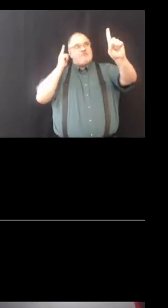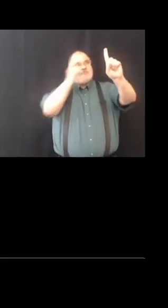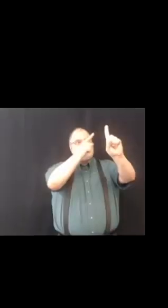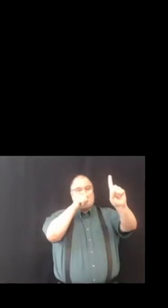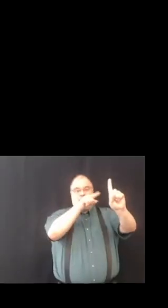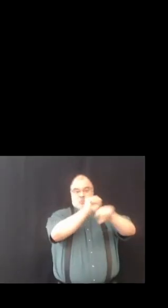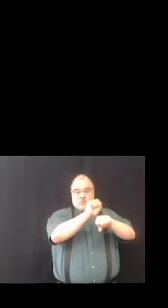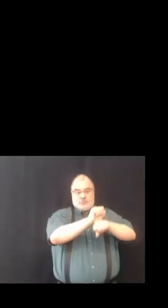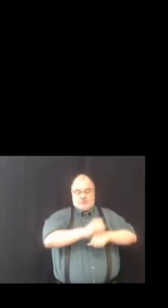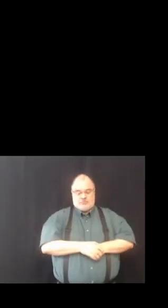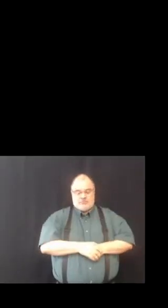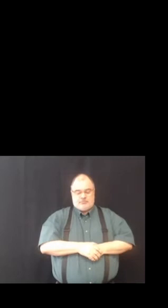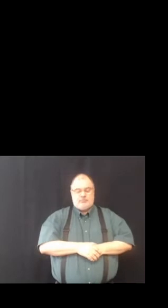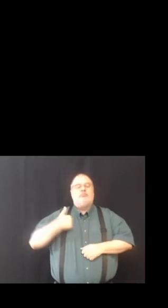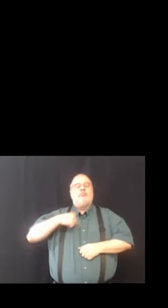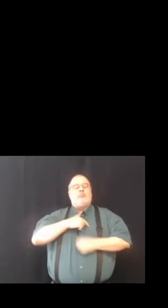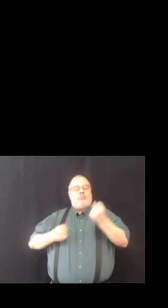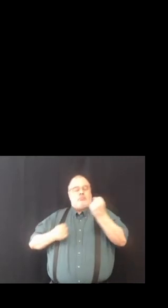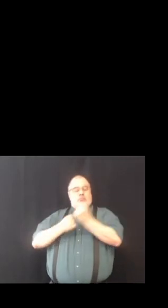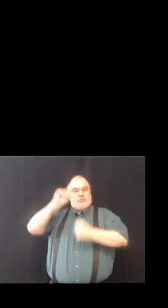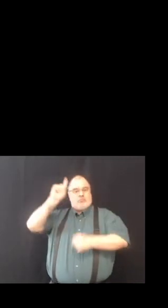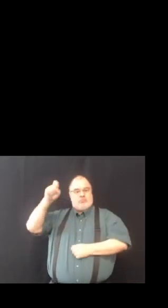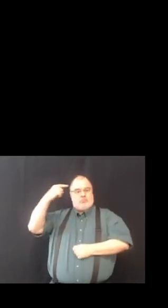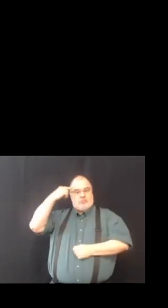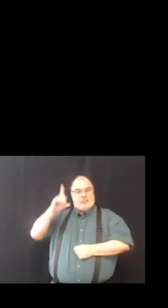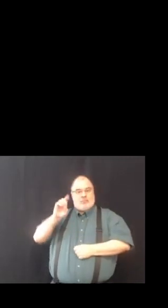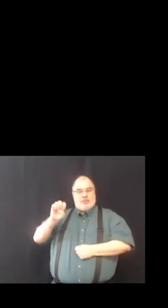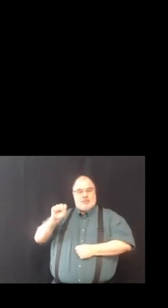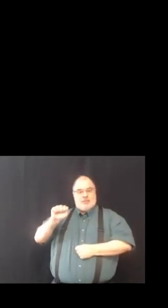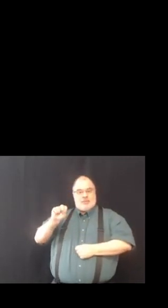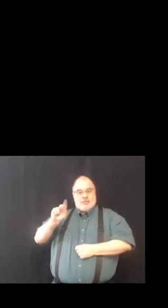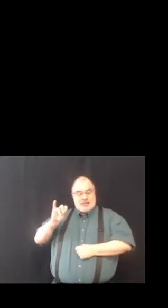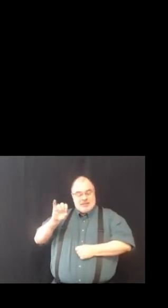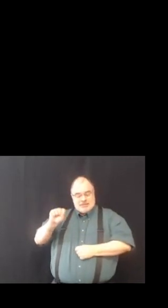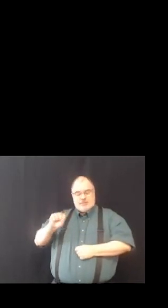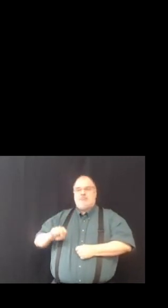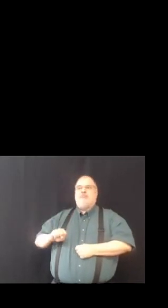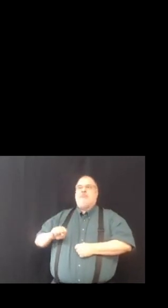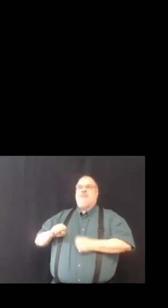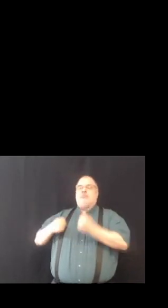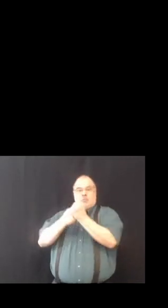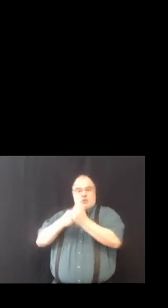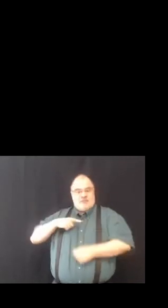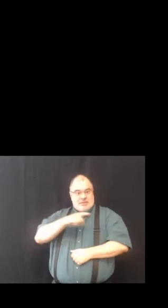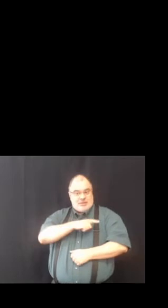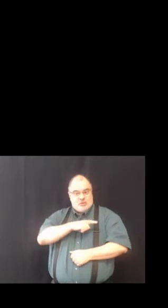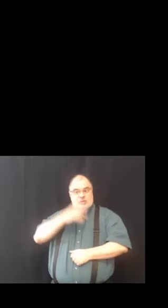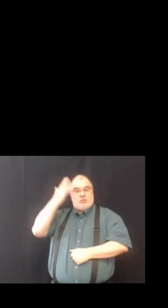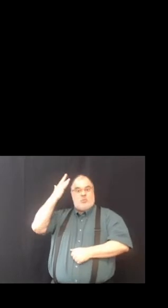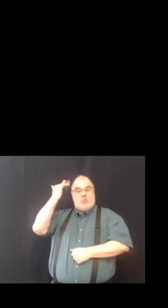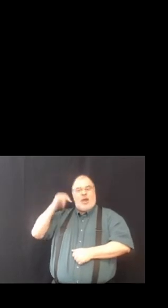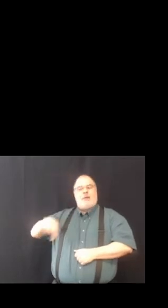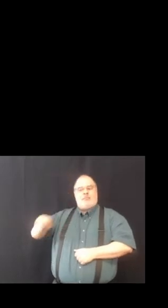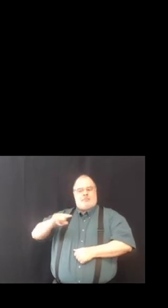have the support of Governor DeSantis and the legislature in promoting employment opportunities for people with disabilities. We are proud